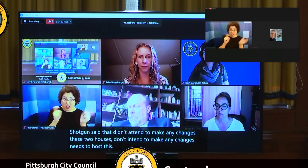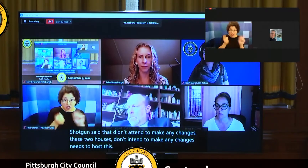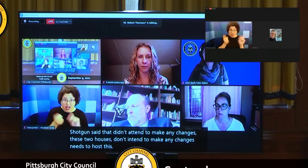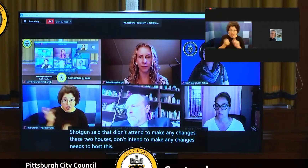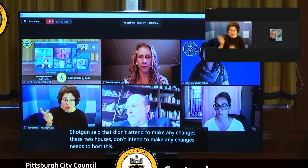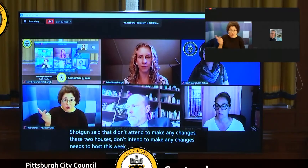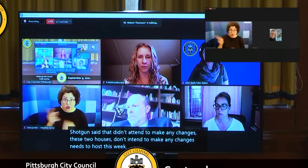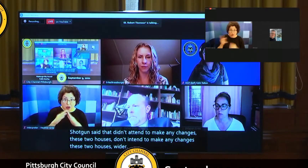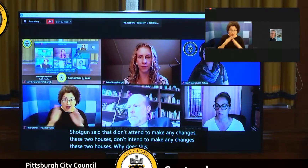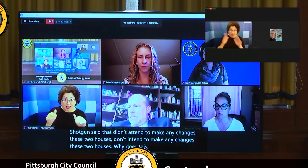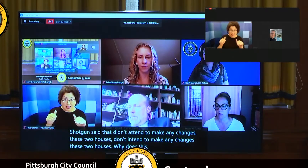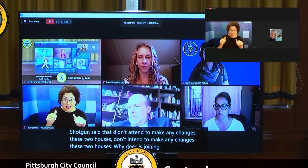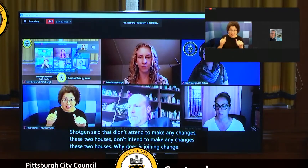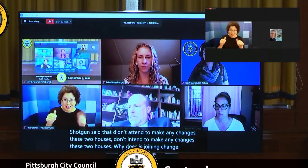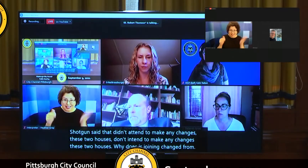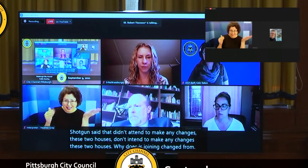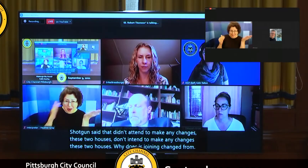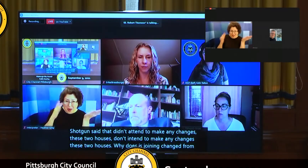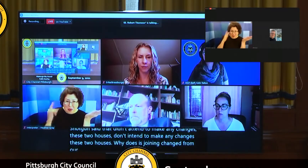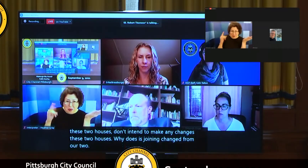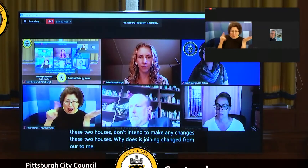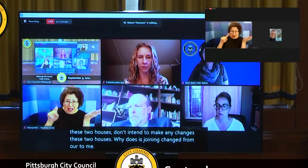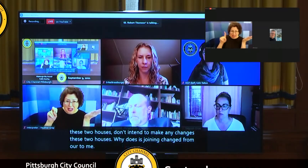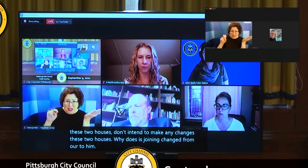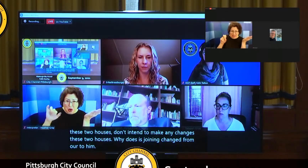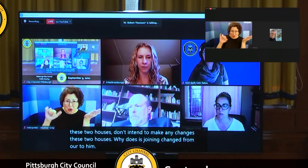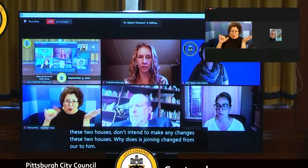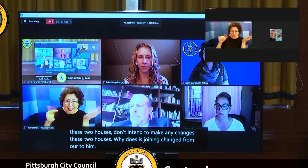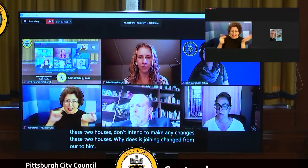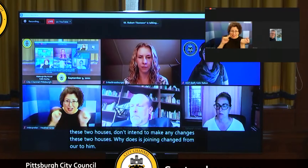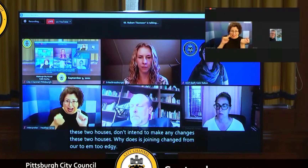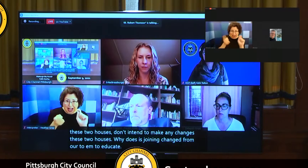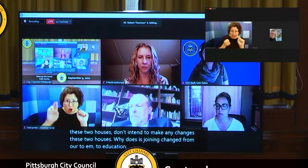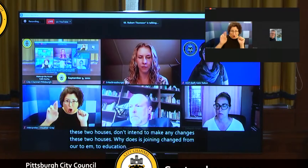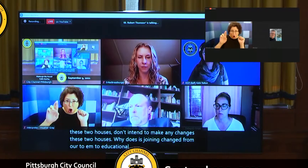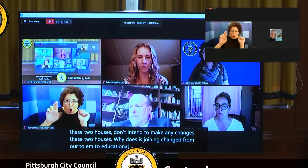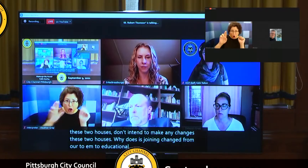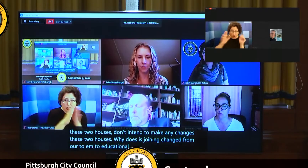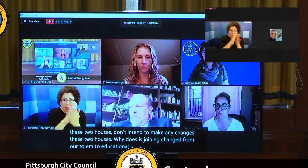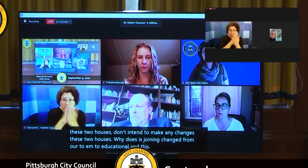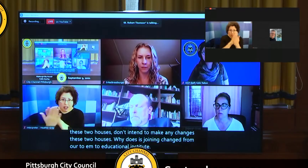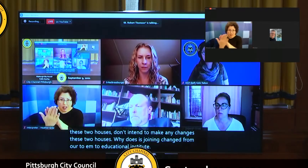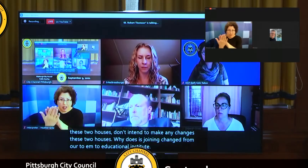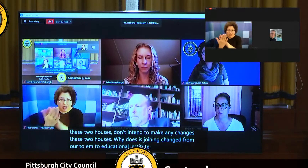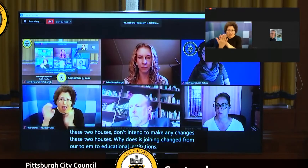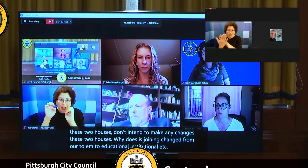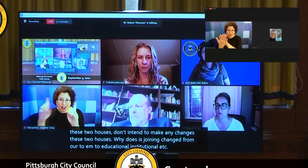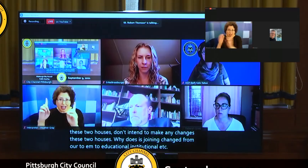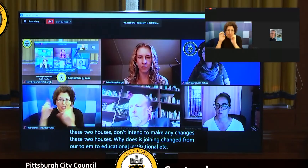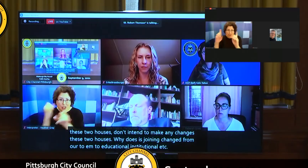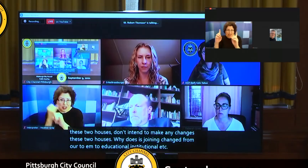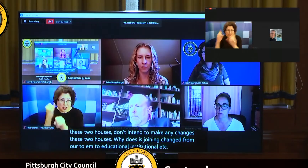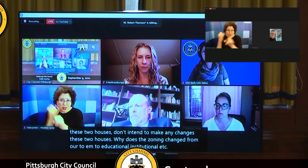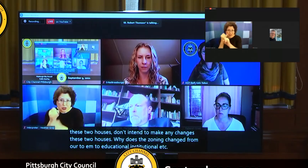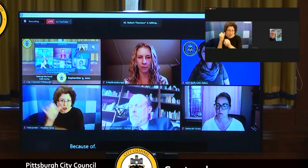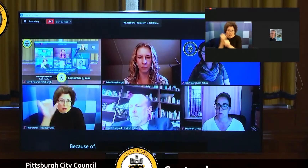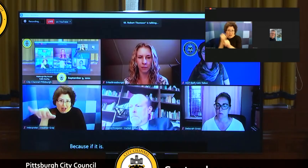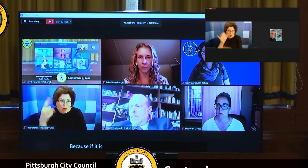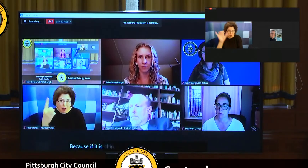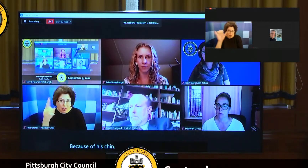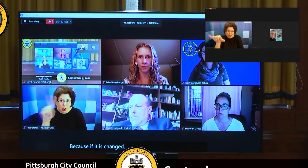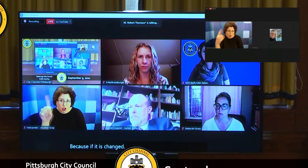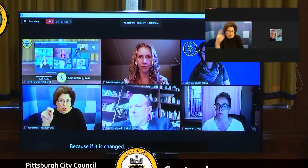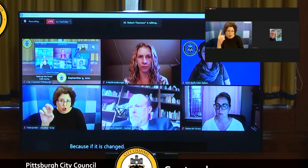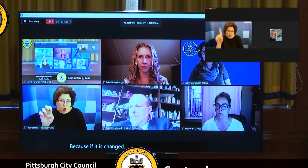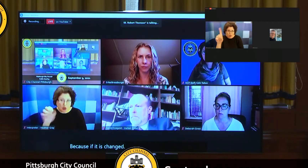why is the zoning change from R2M to educational, institutional, etc.? Because if it is changed,